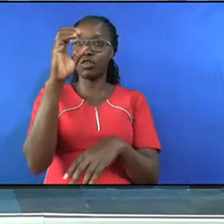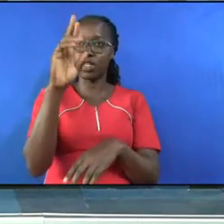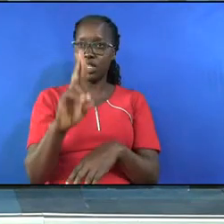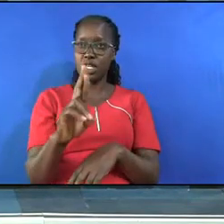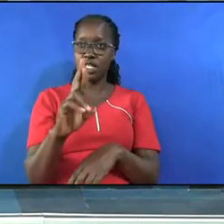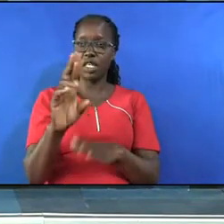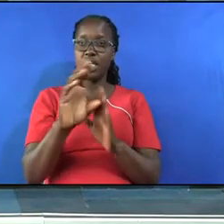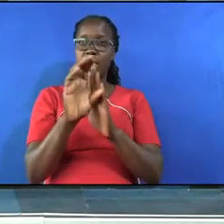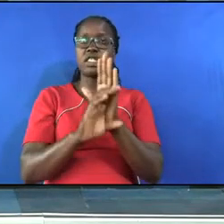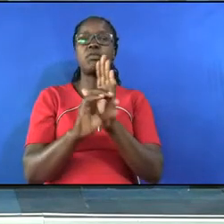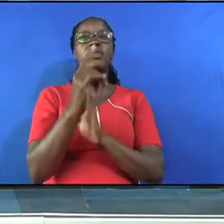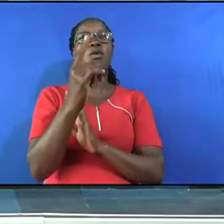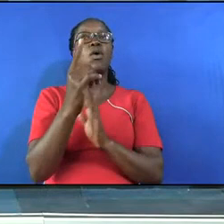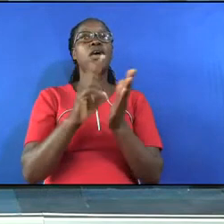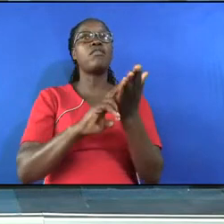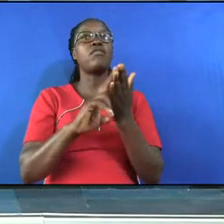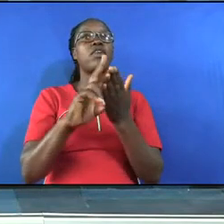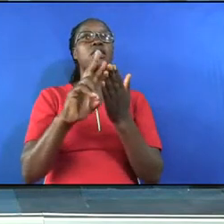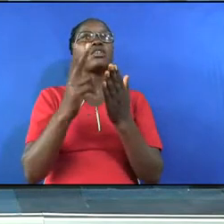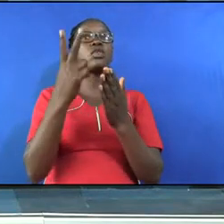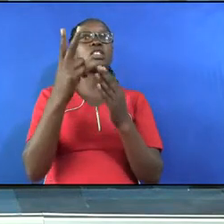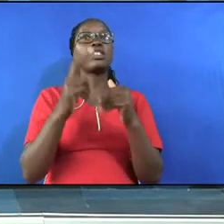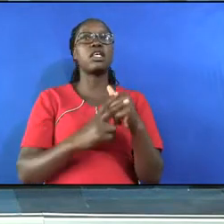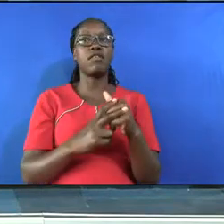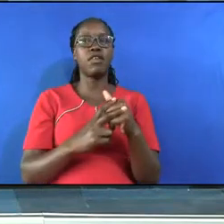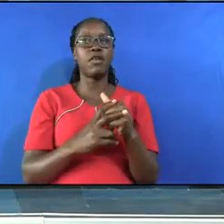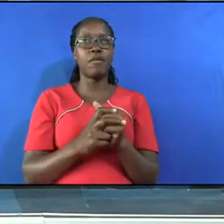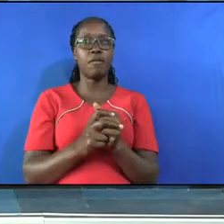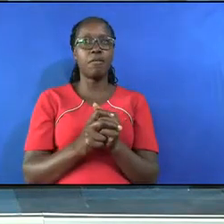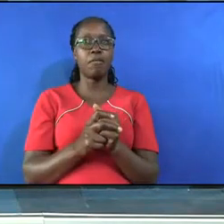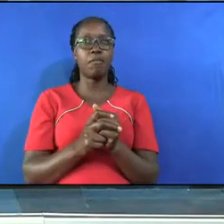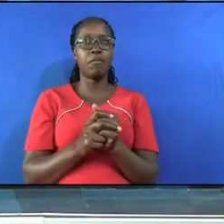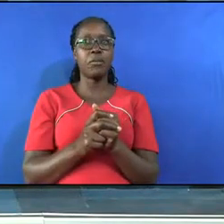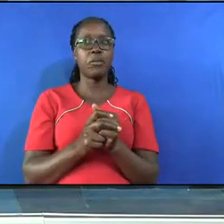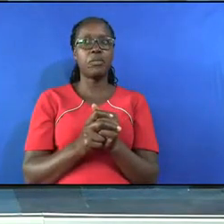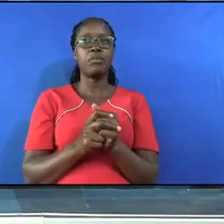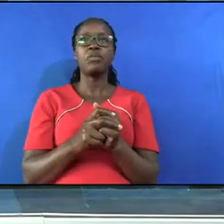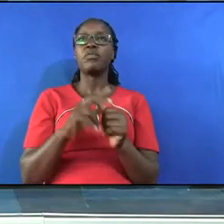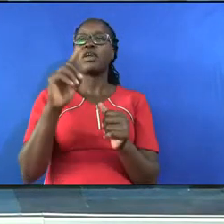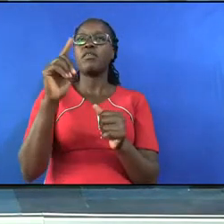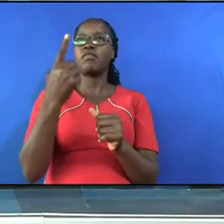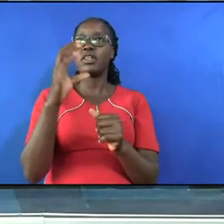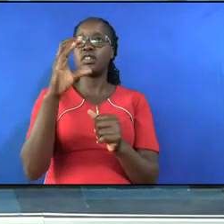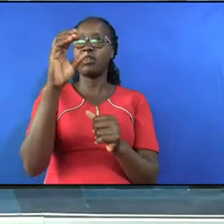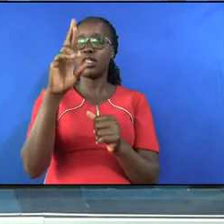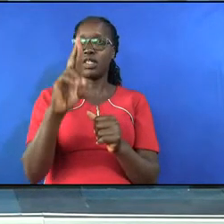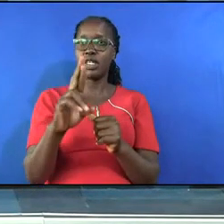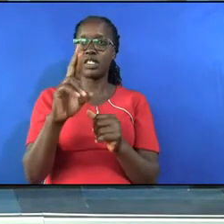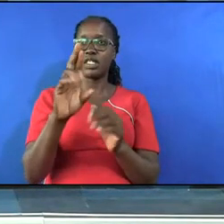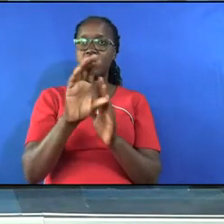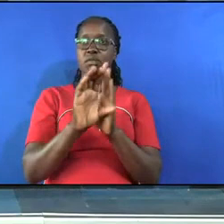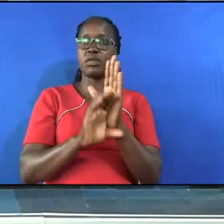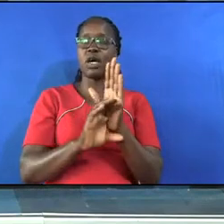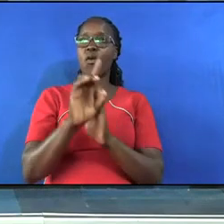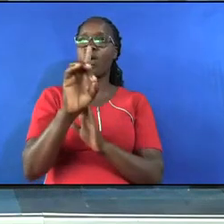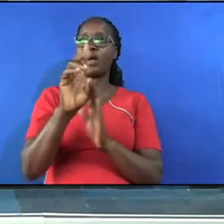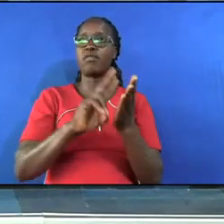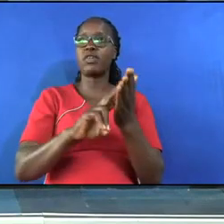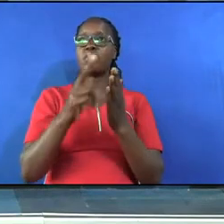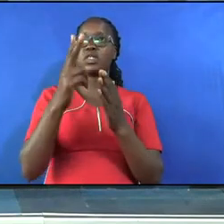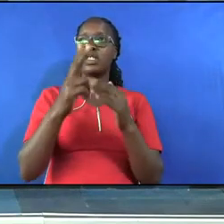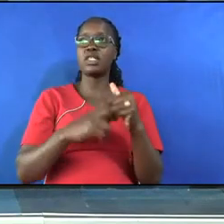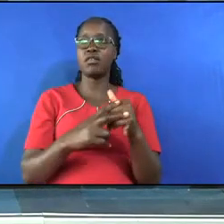Corinthians chapter 1, verse 27. 1 Corinthians chapter 1, verse 27, we shall